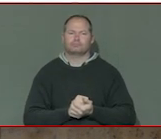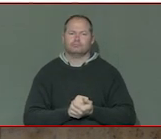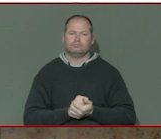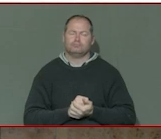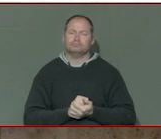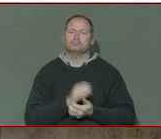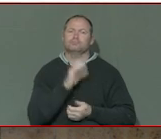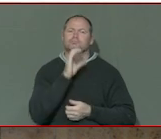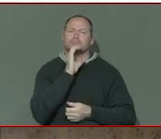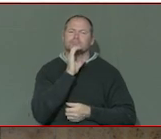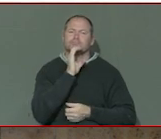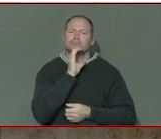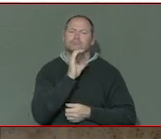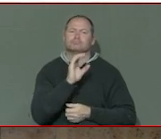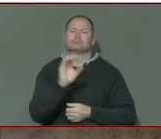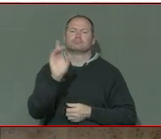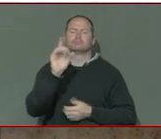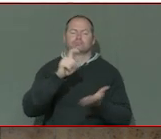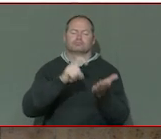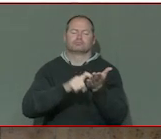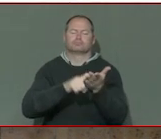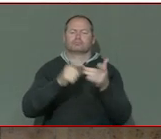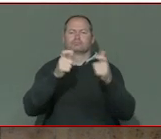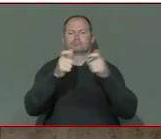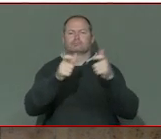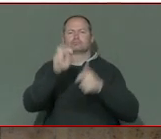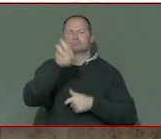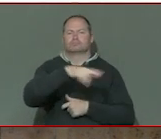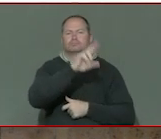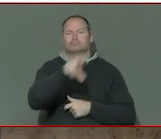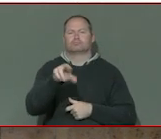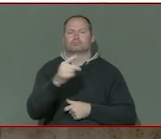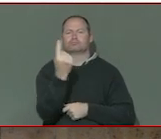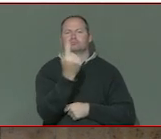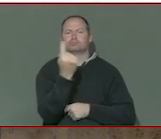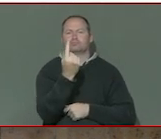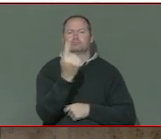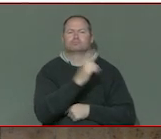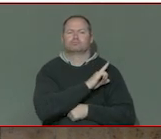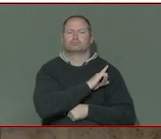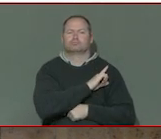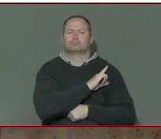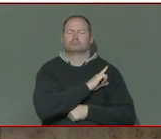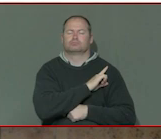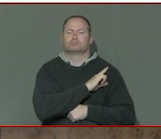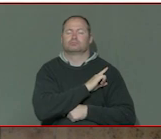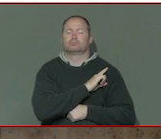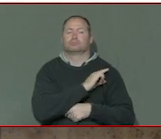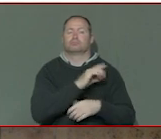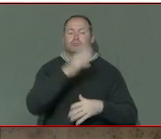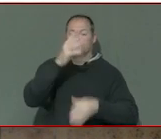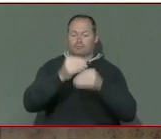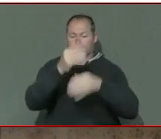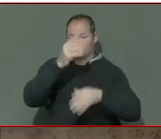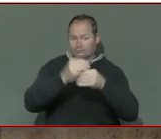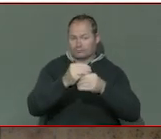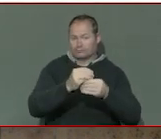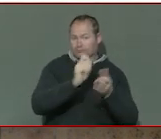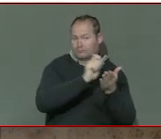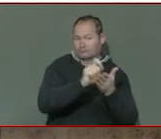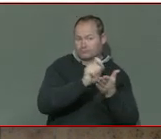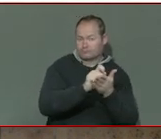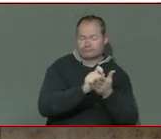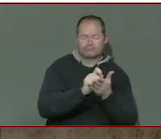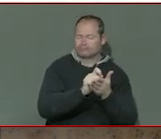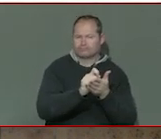that means only my debtors control will be wrong, because we don't post the total to the debtors ledger. It only goes